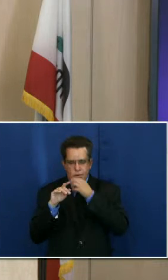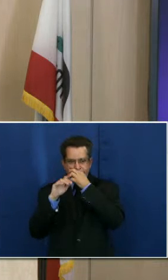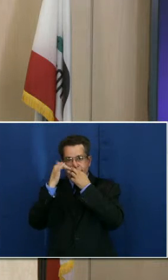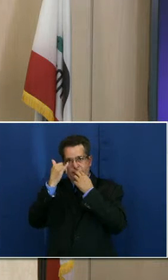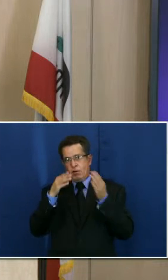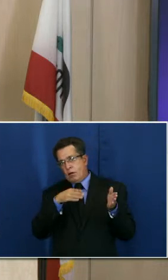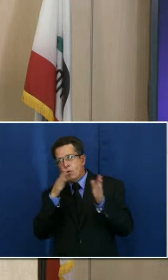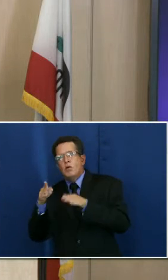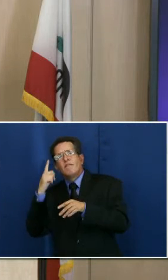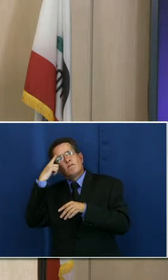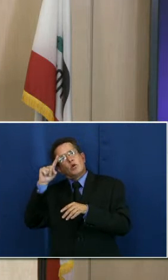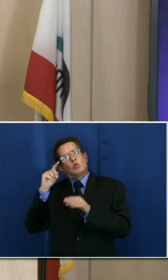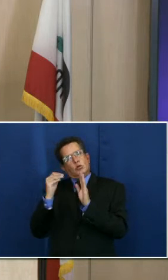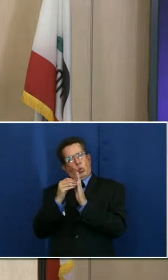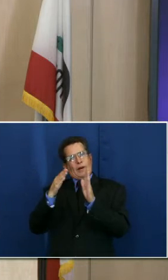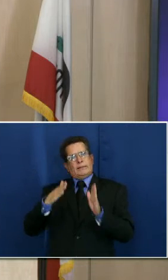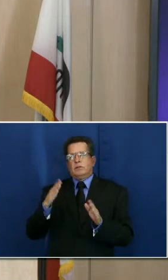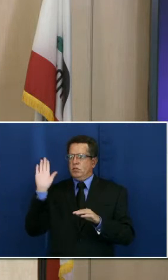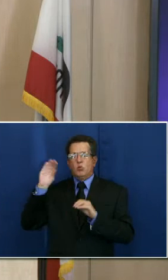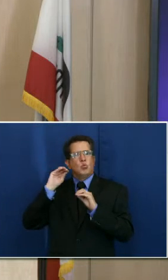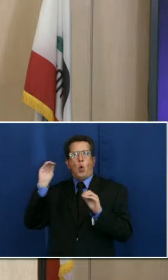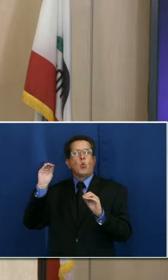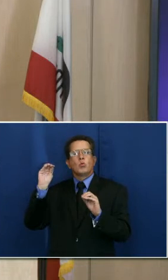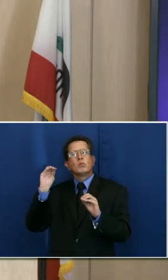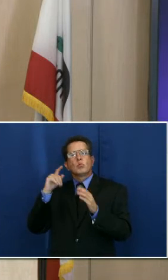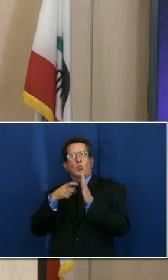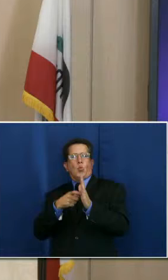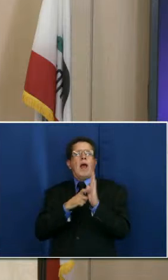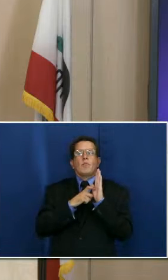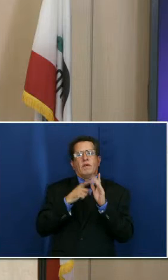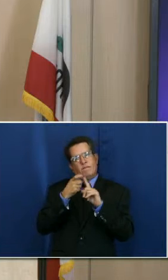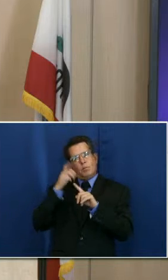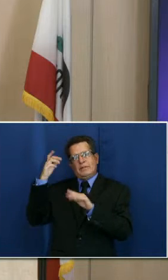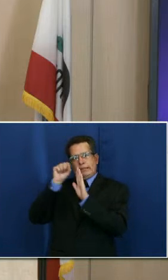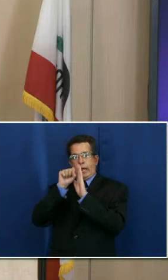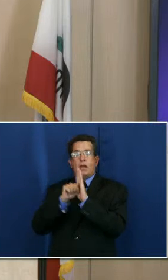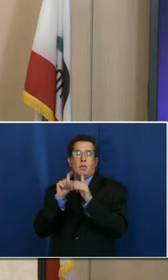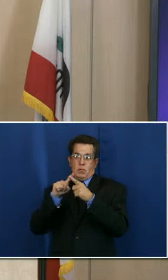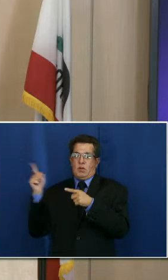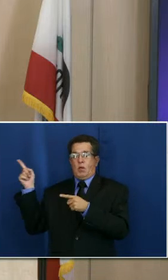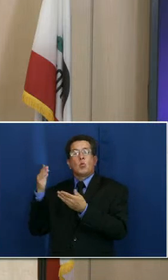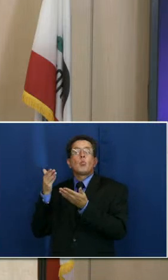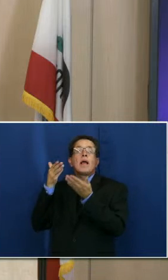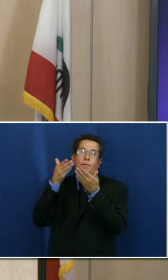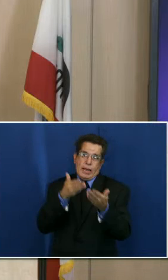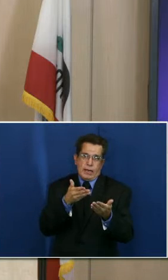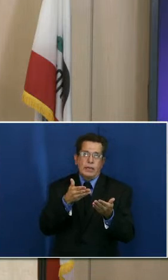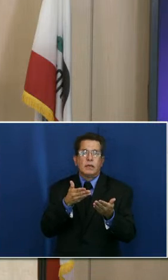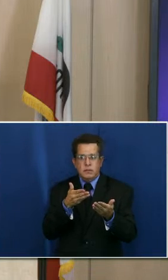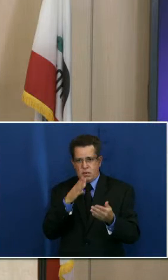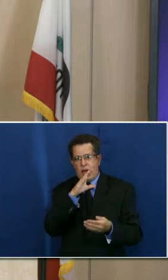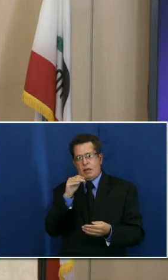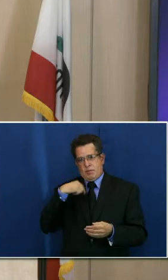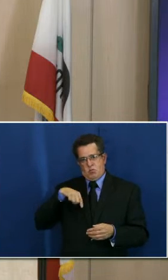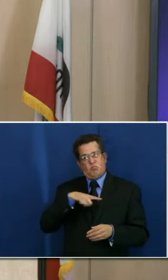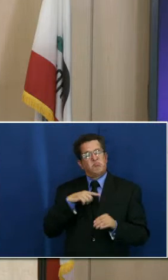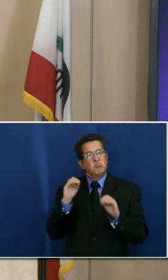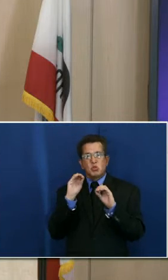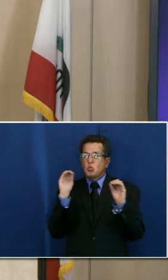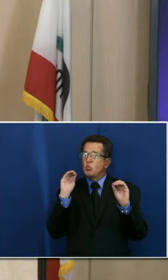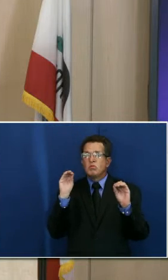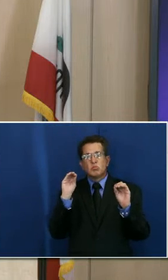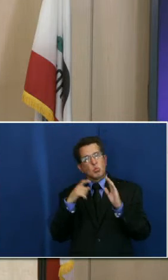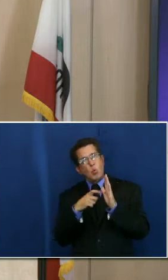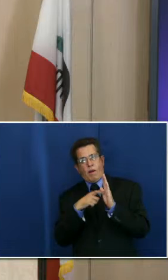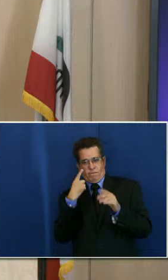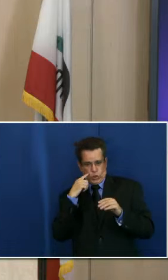state requirement on testing students. It is recommended, and we are working to do everything that we can as a county, and you'll hear more from Nick